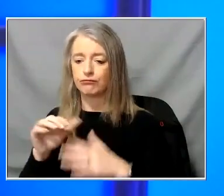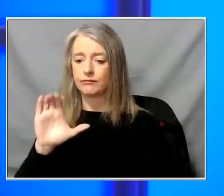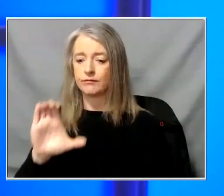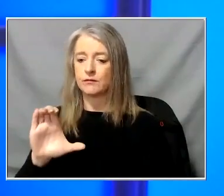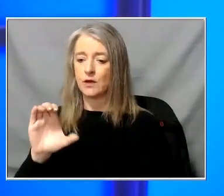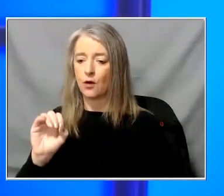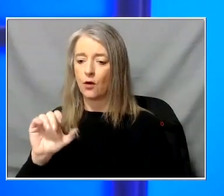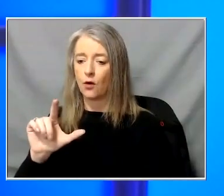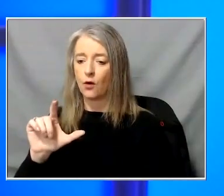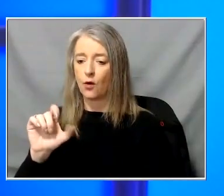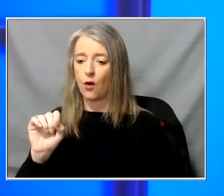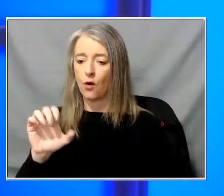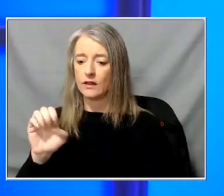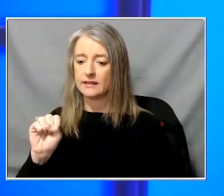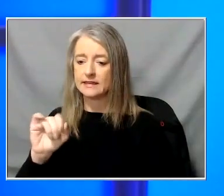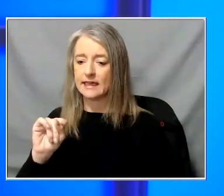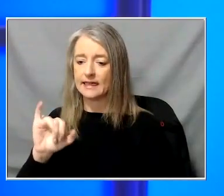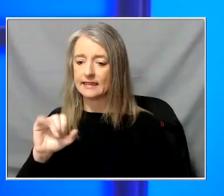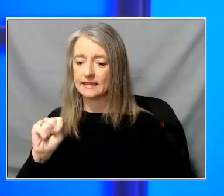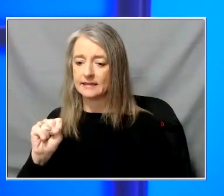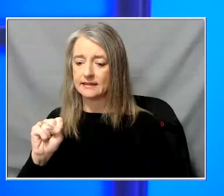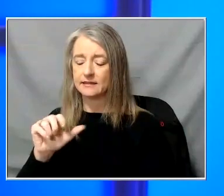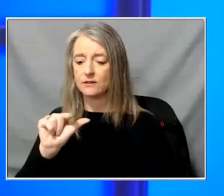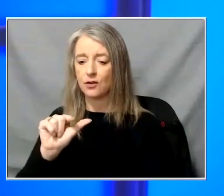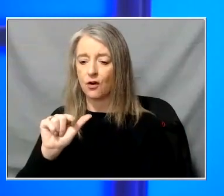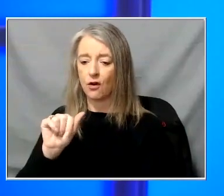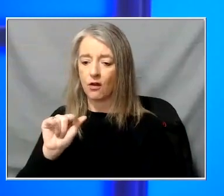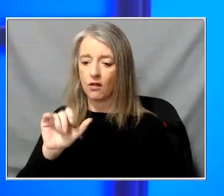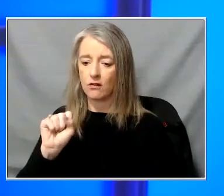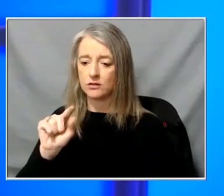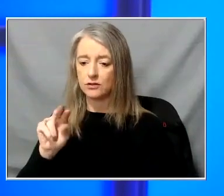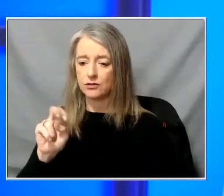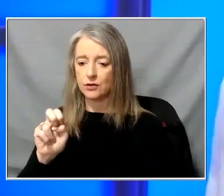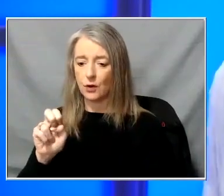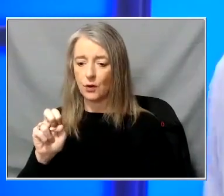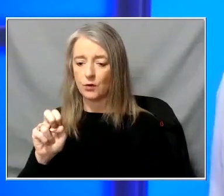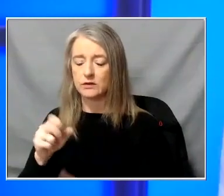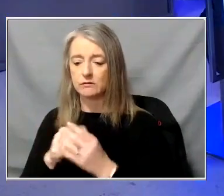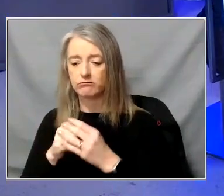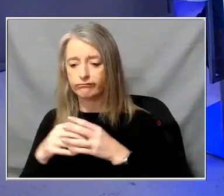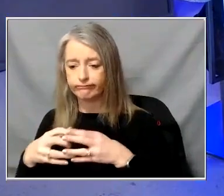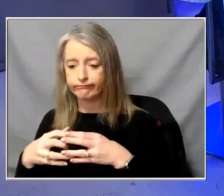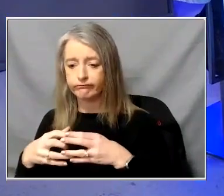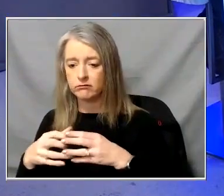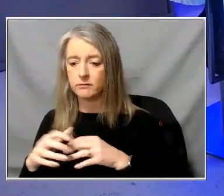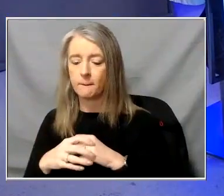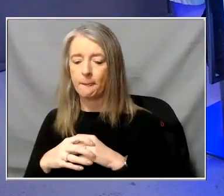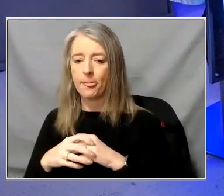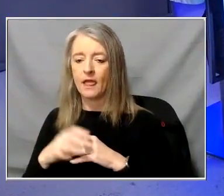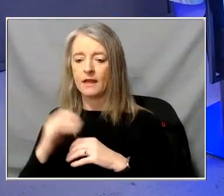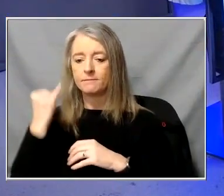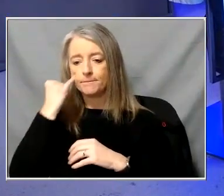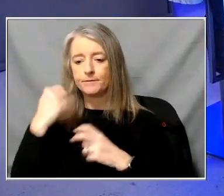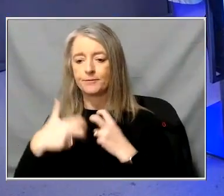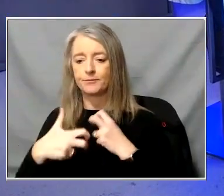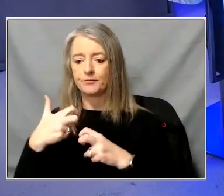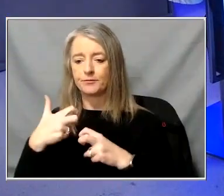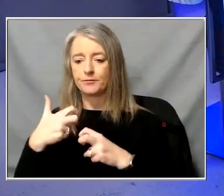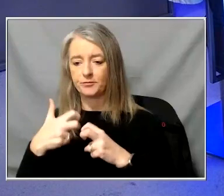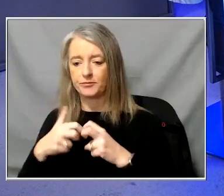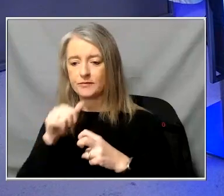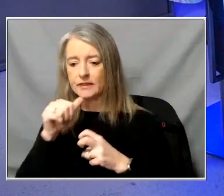People with excess weight shifts, whether that's gaining weight or losing weight. Okay. And so those are the risk factors. That's usually the population I